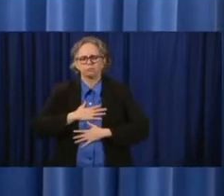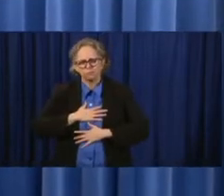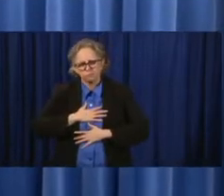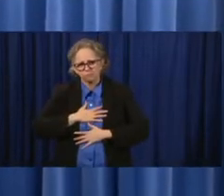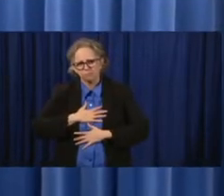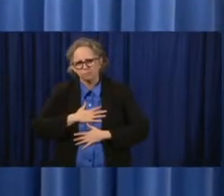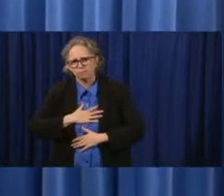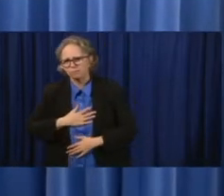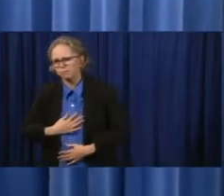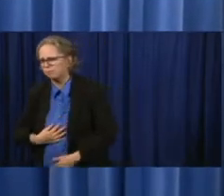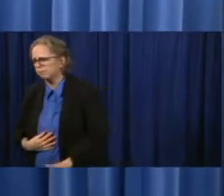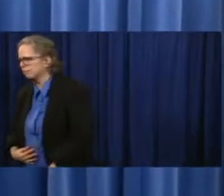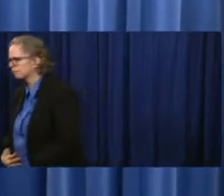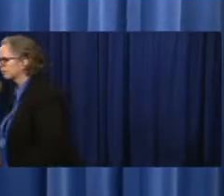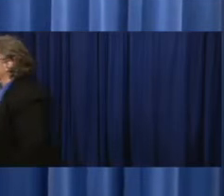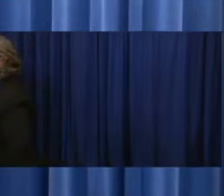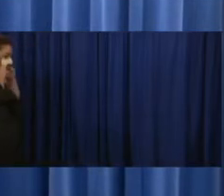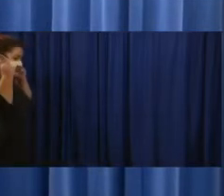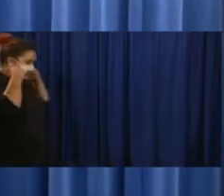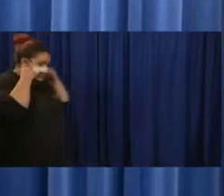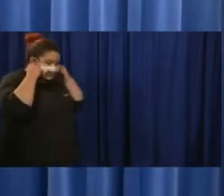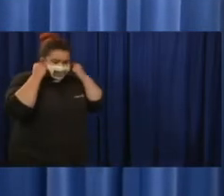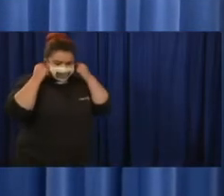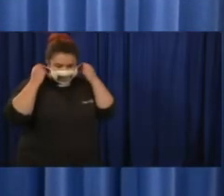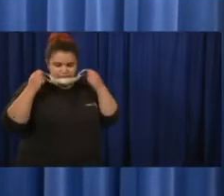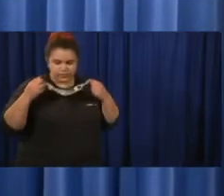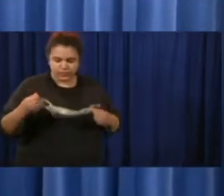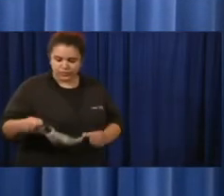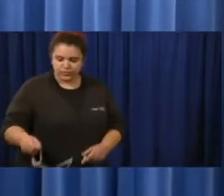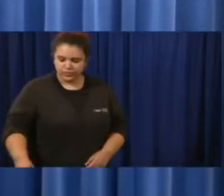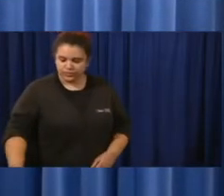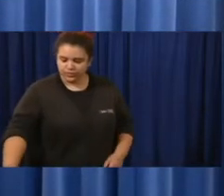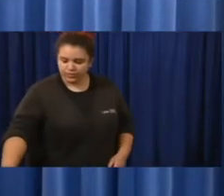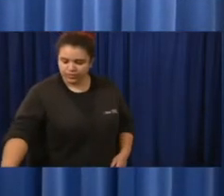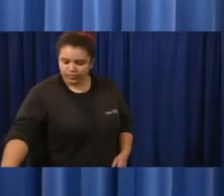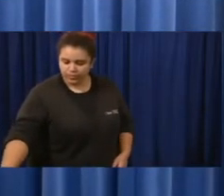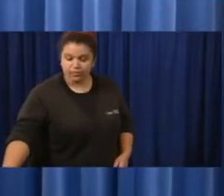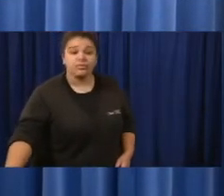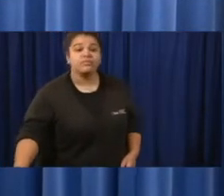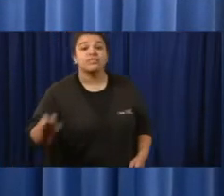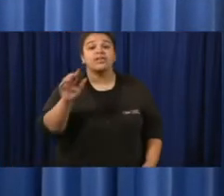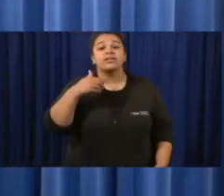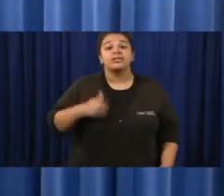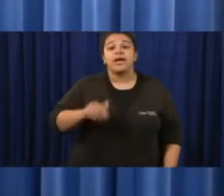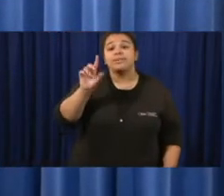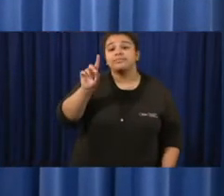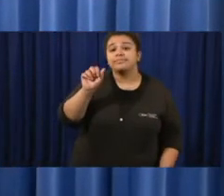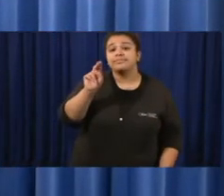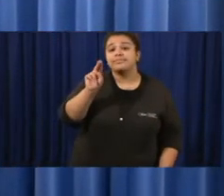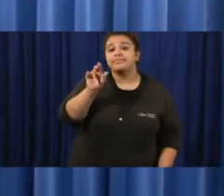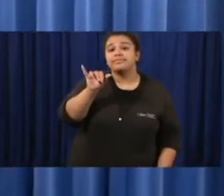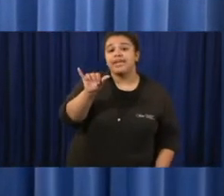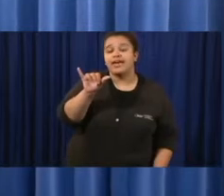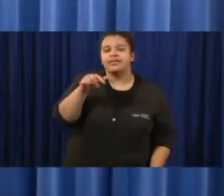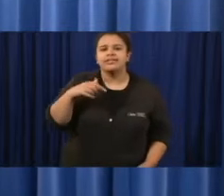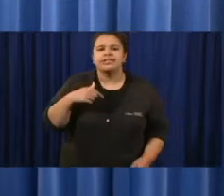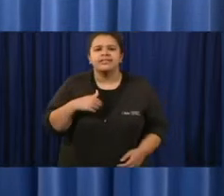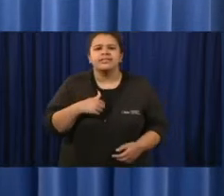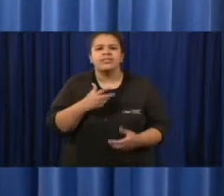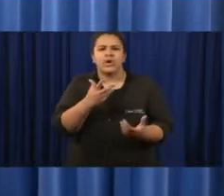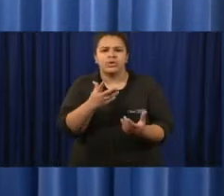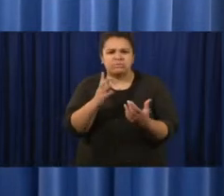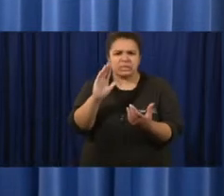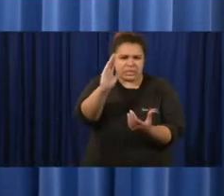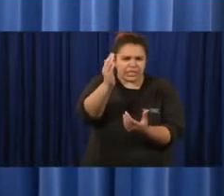Hi, this is Danny Eldridge with Hannah News Service. I just wanted to ask about masks. It seems like the evidence is continuing to increase that places where